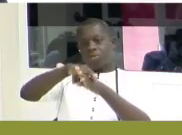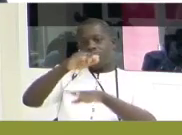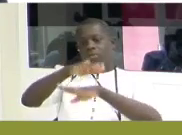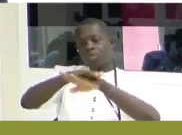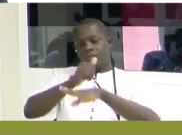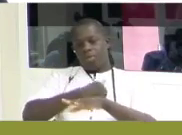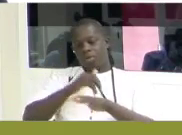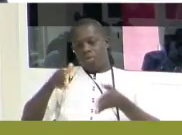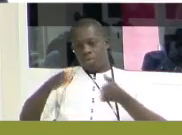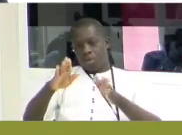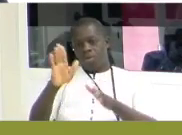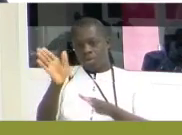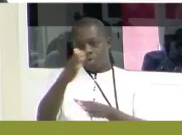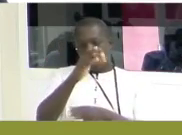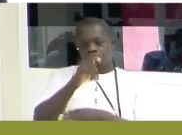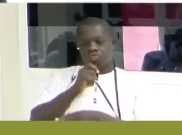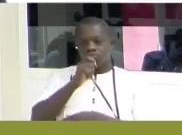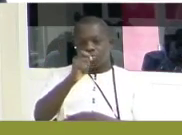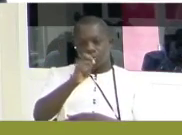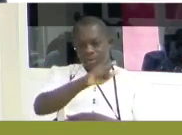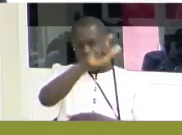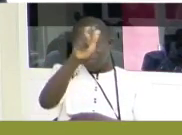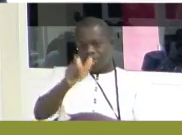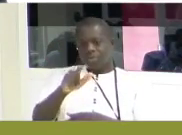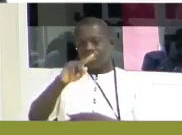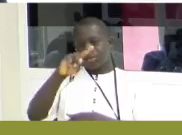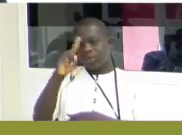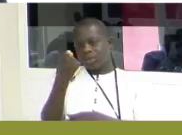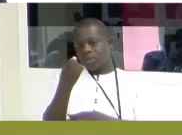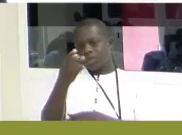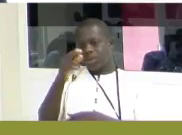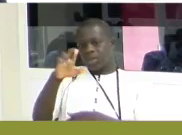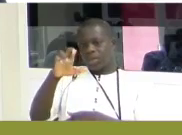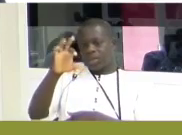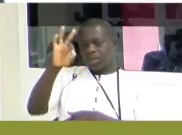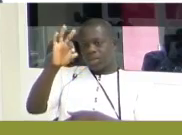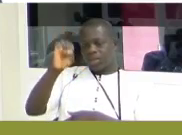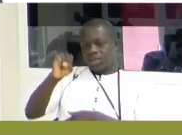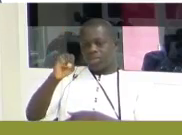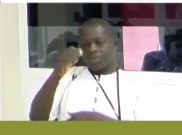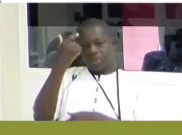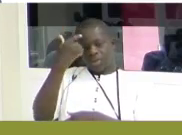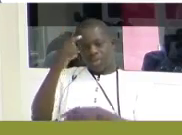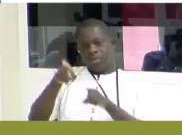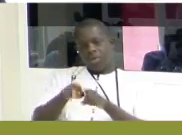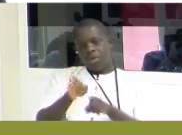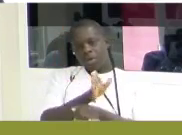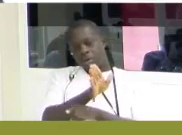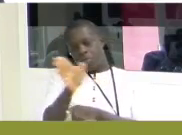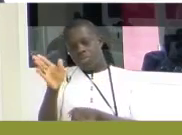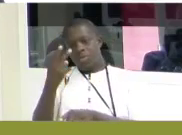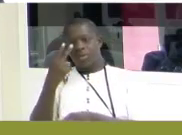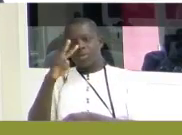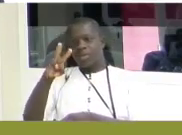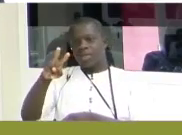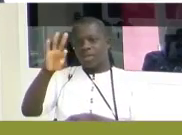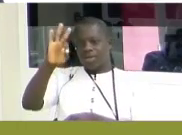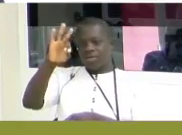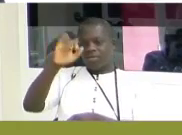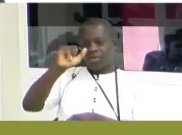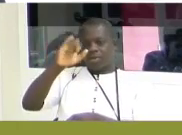the journalists at the GRTS, so I said, let me branch off and see Fatu Jahom